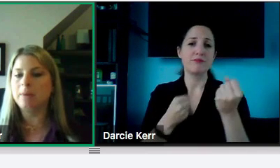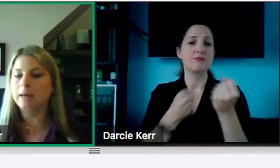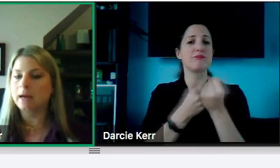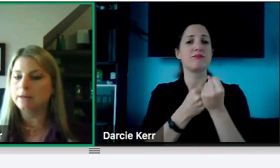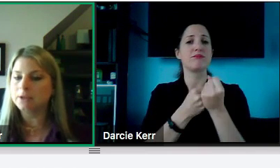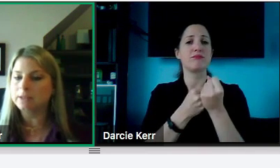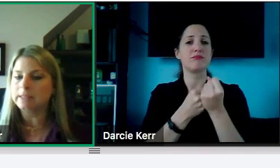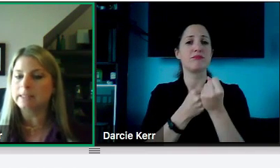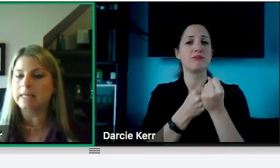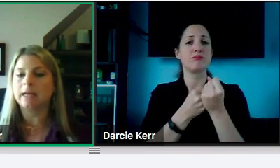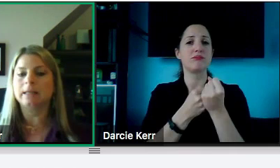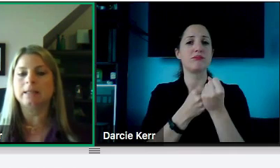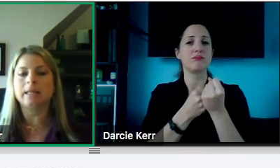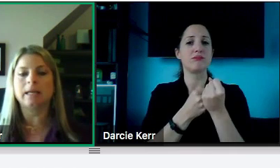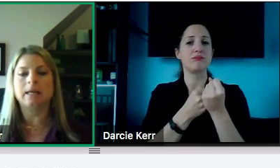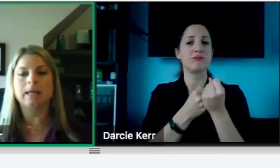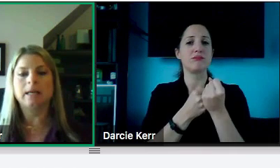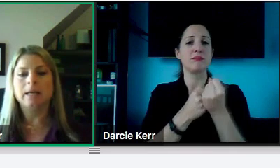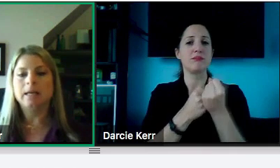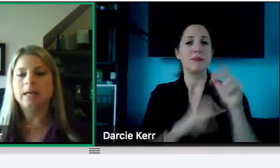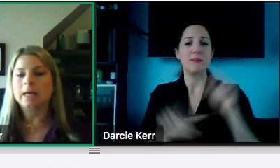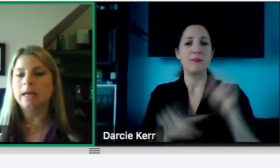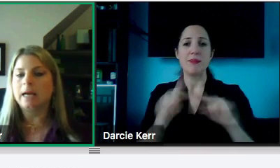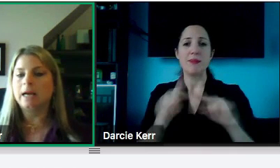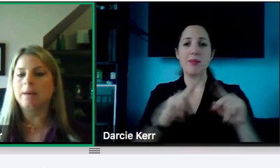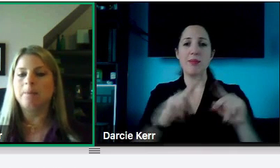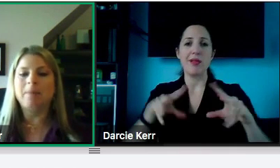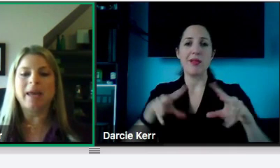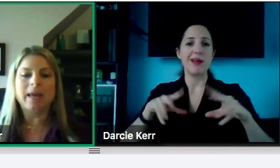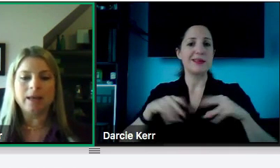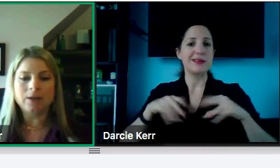accepting them, being understanding,